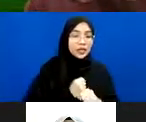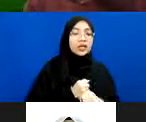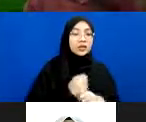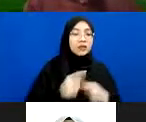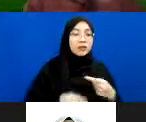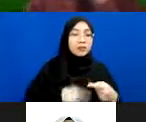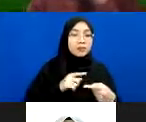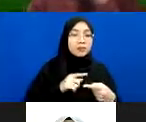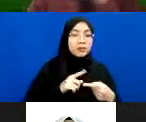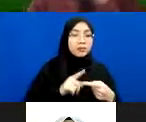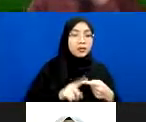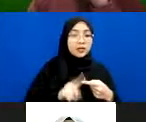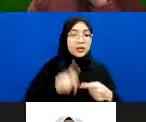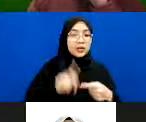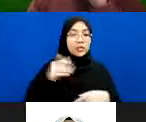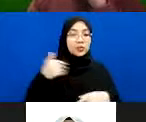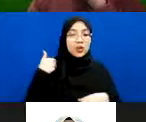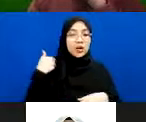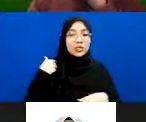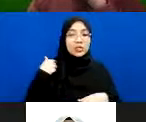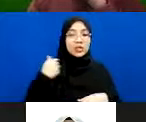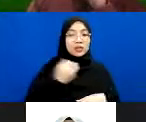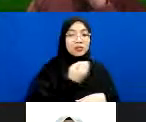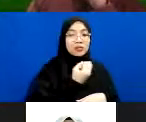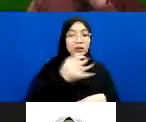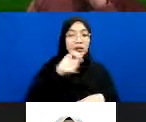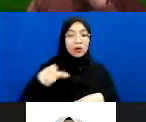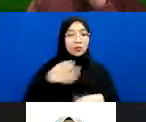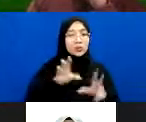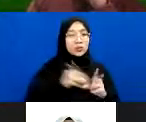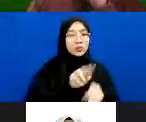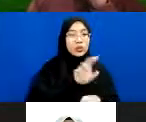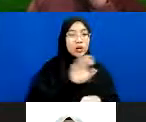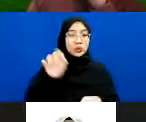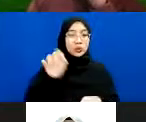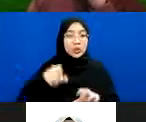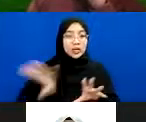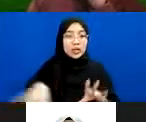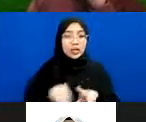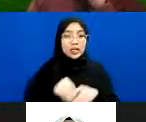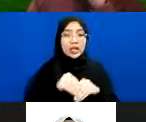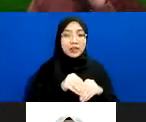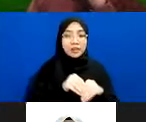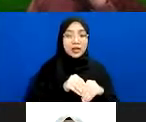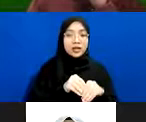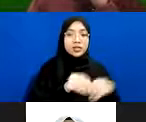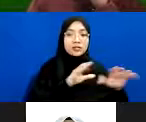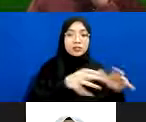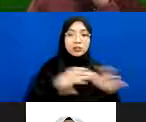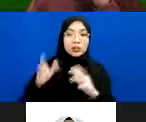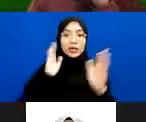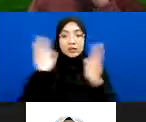total of 200 participants, which will be divided into two groups of 100 Malaysian and 100